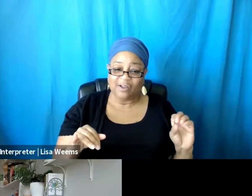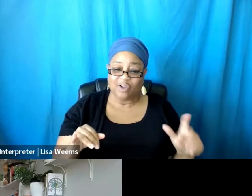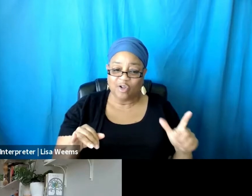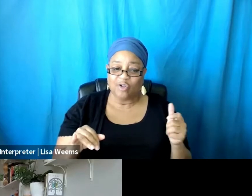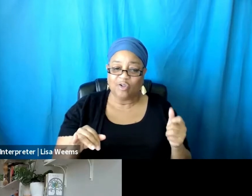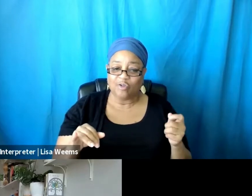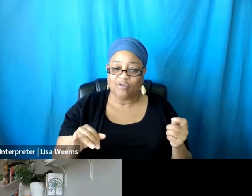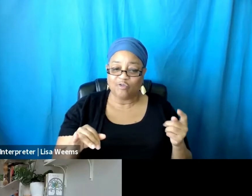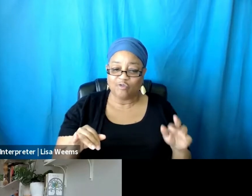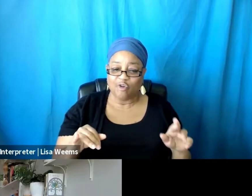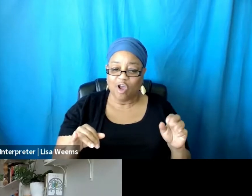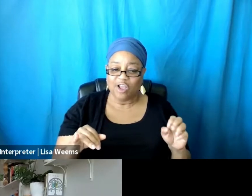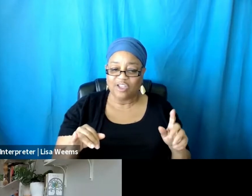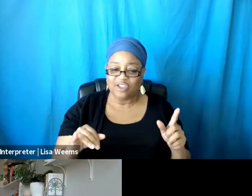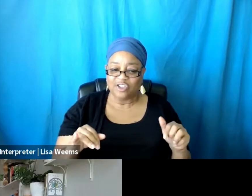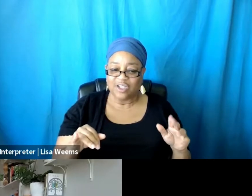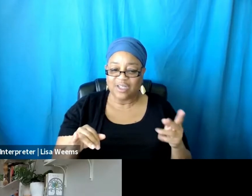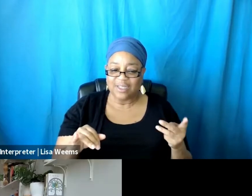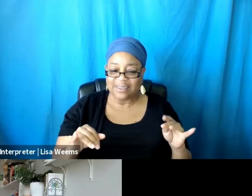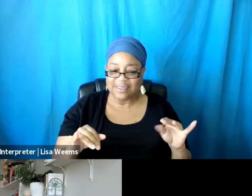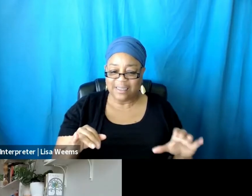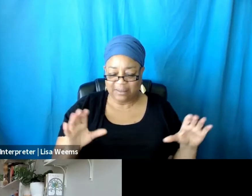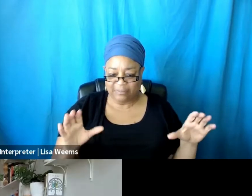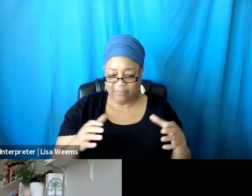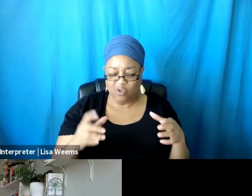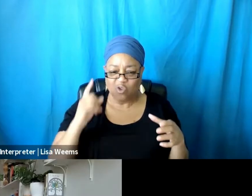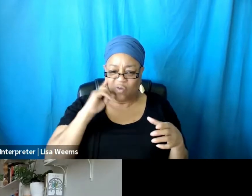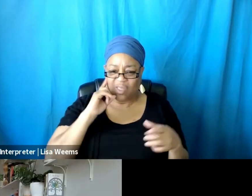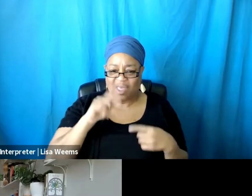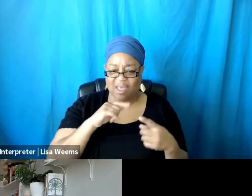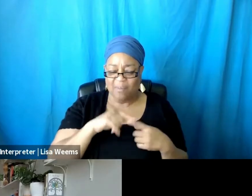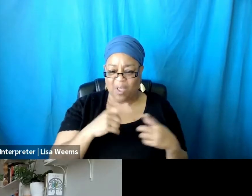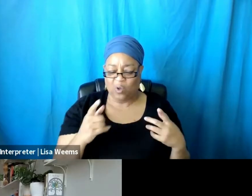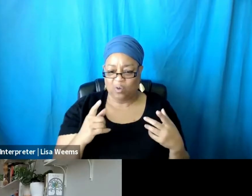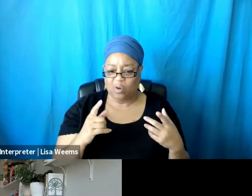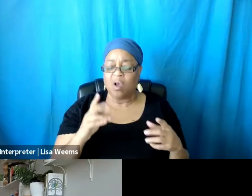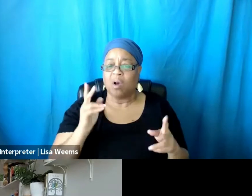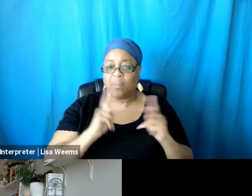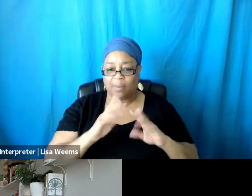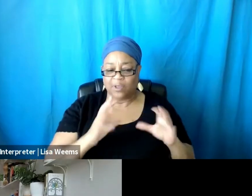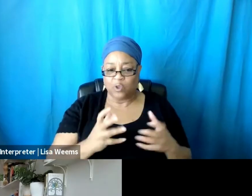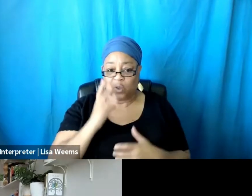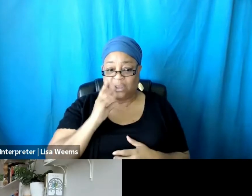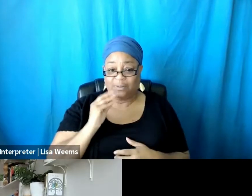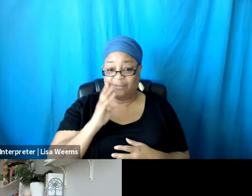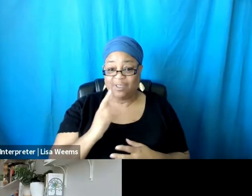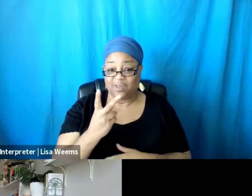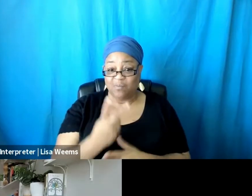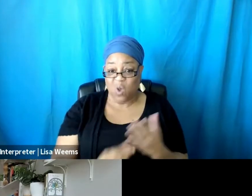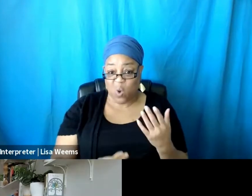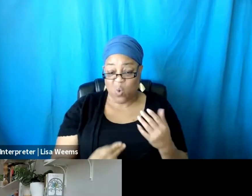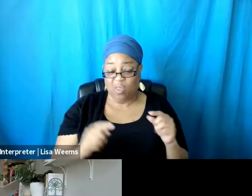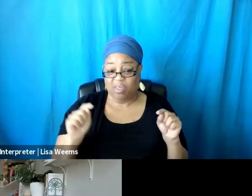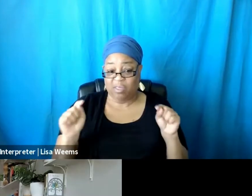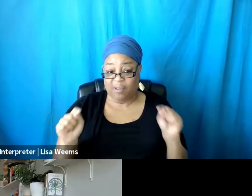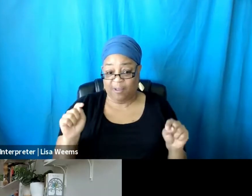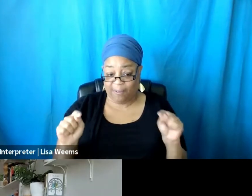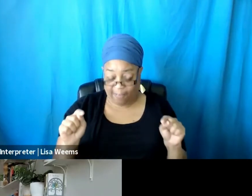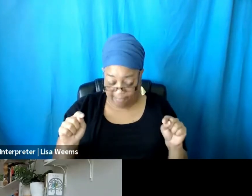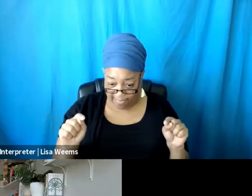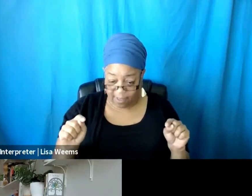about those populations that may be both socially vulnerable from a systemic vantage point and